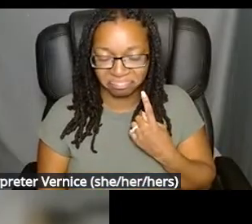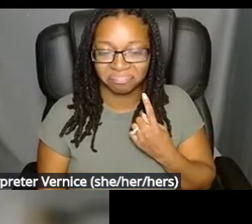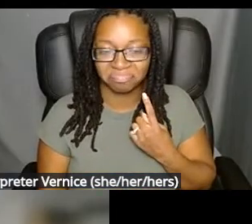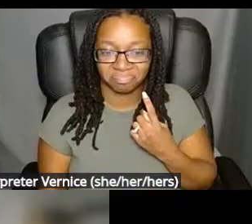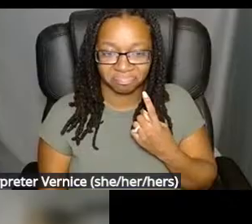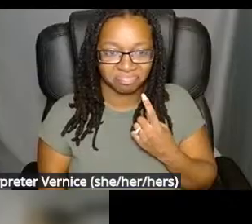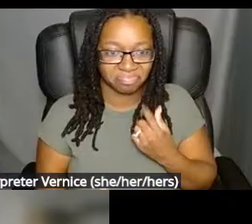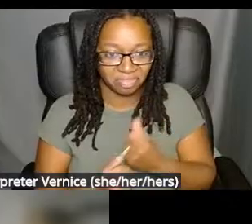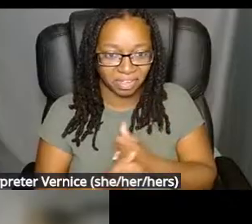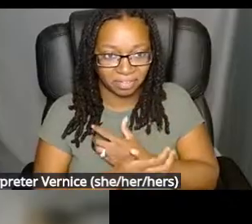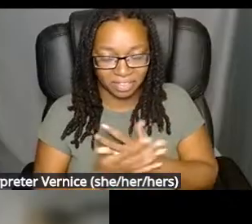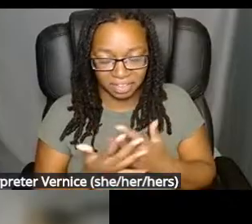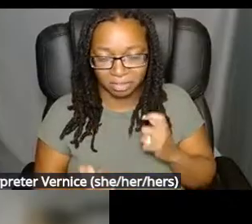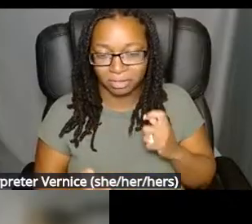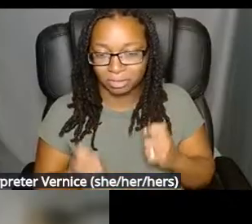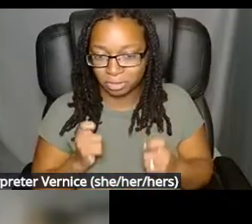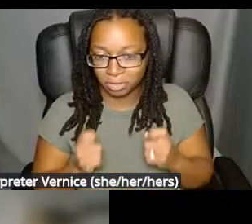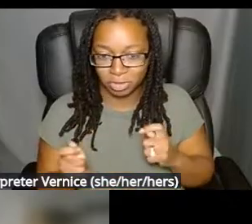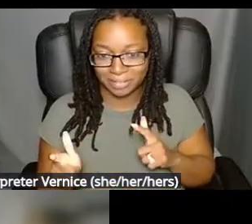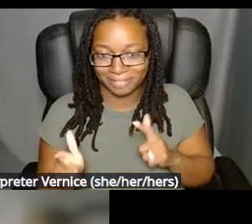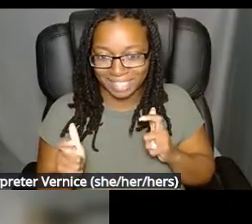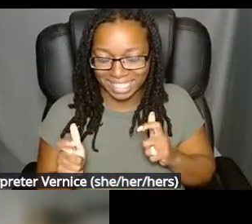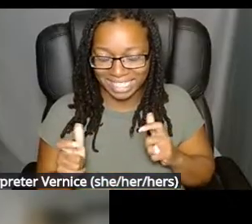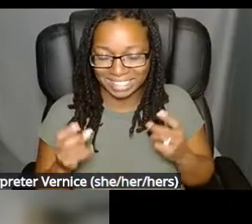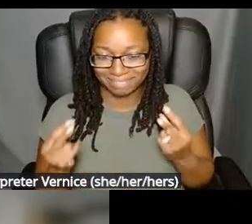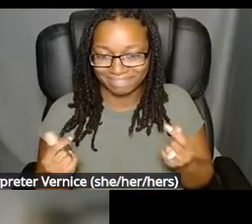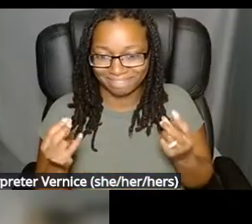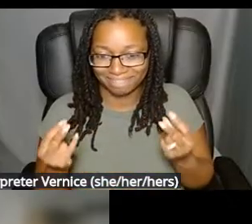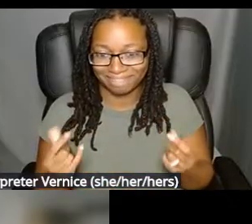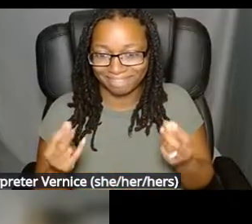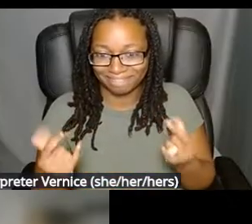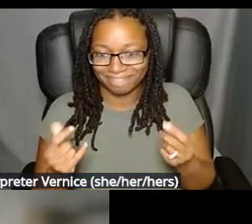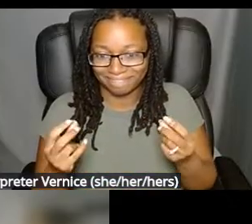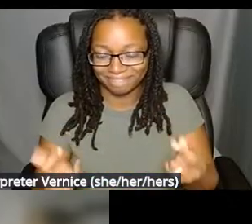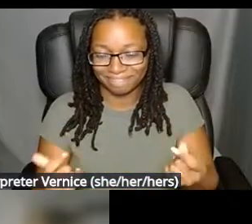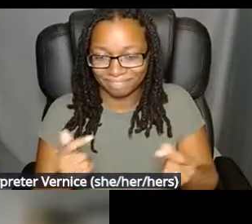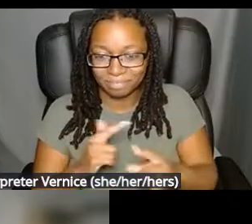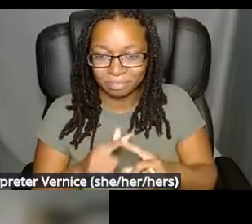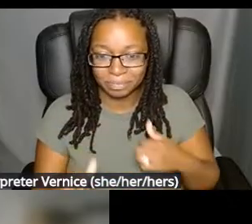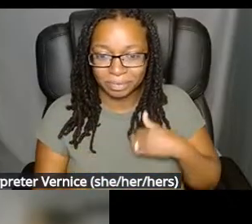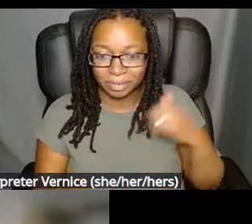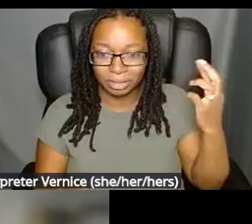moving rapidly, but I found that actually leaning back on